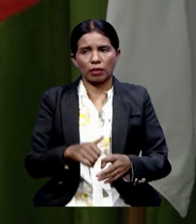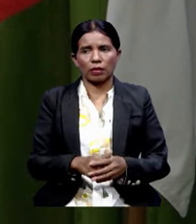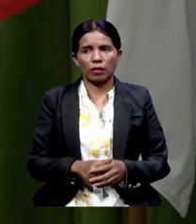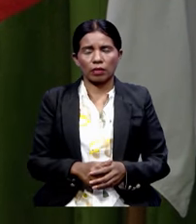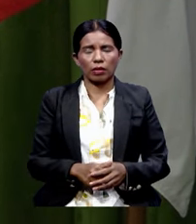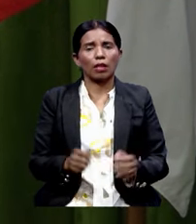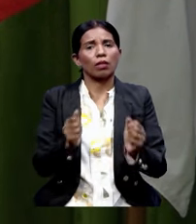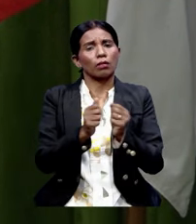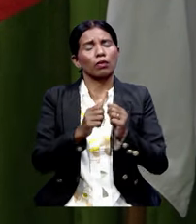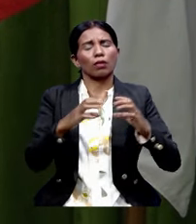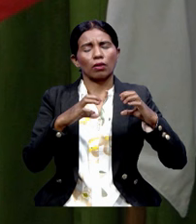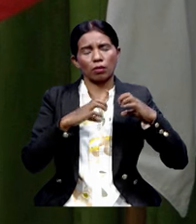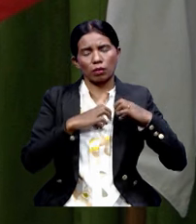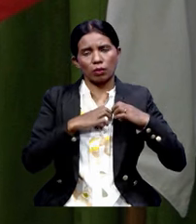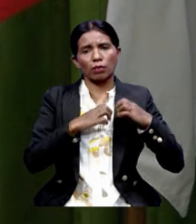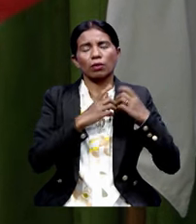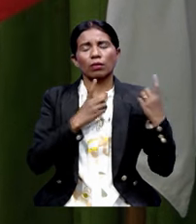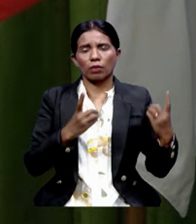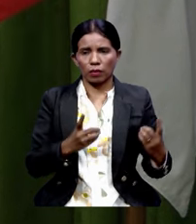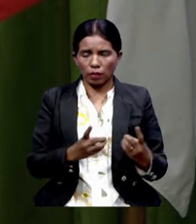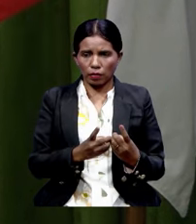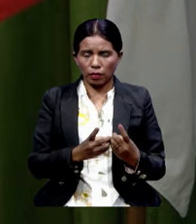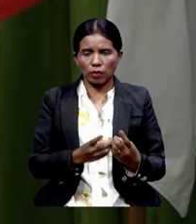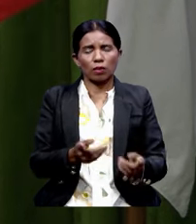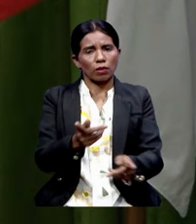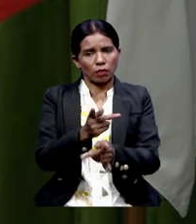love, with interest, with care.